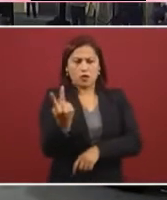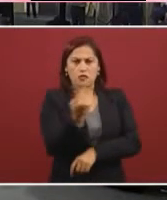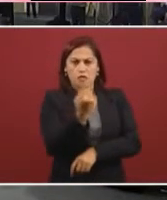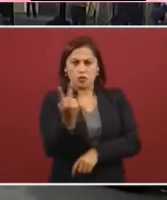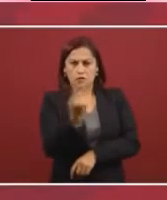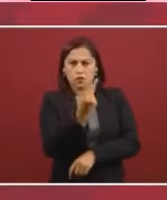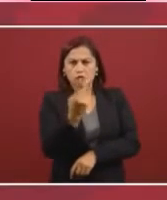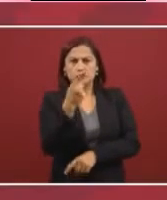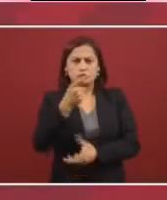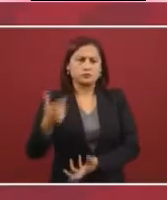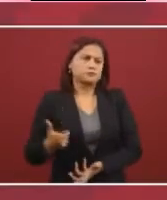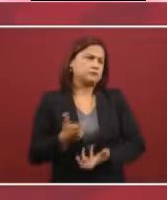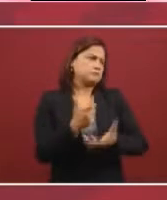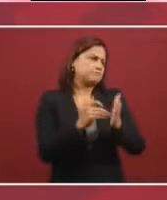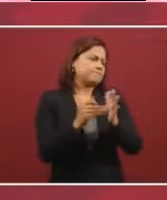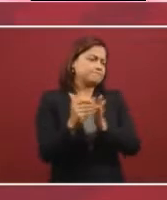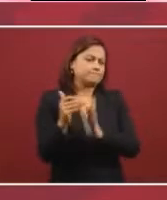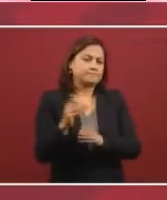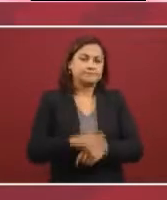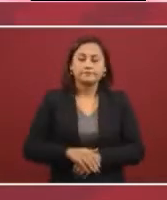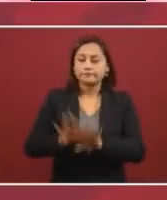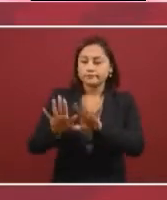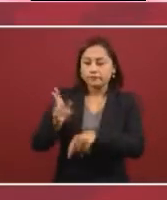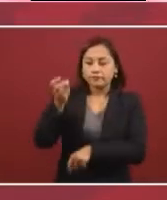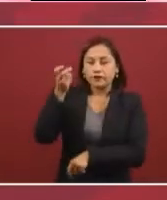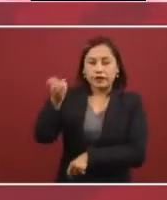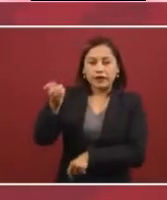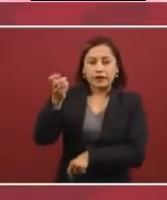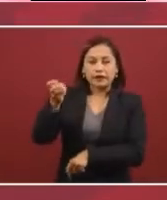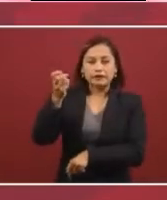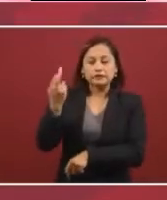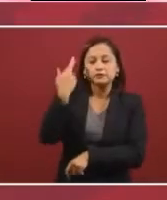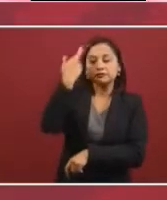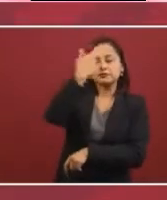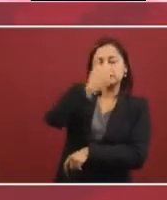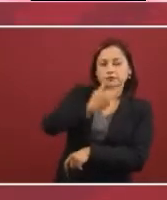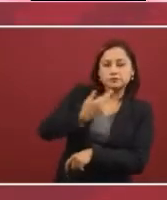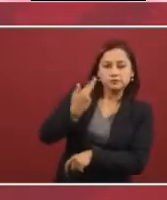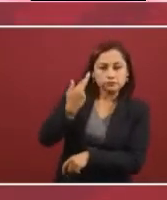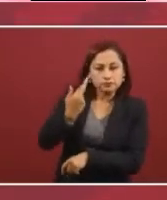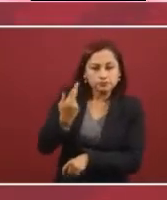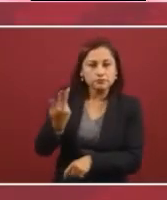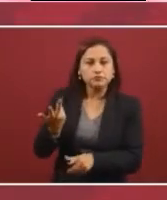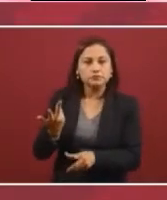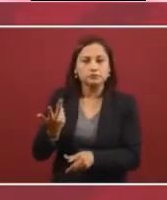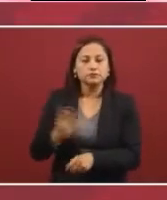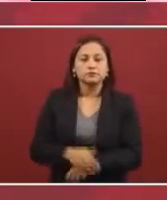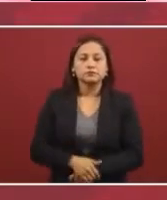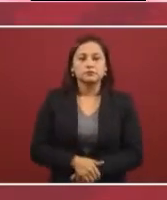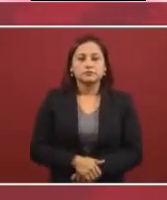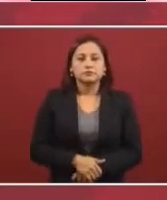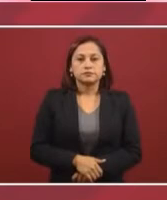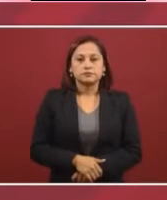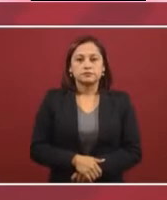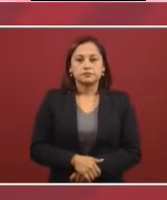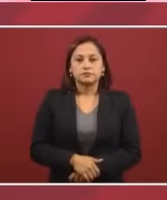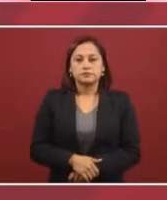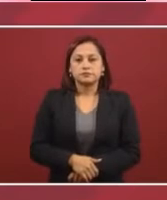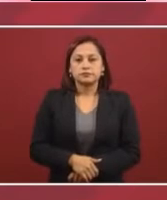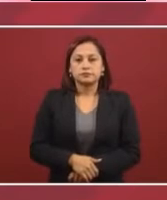Court. And they're going to have to review regarding millionaire judges that have been